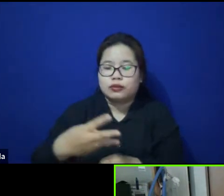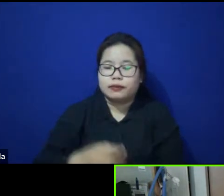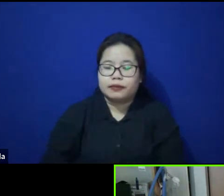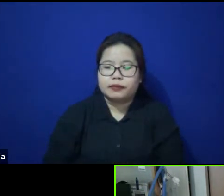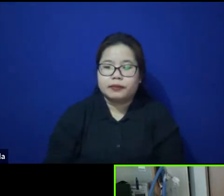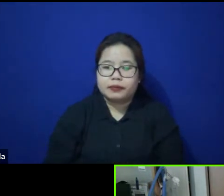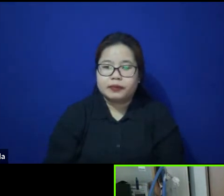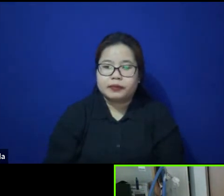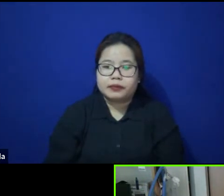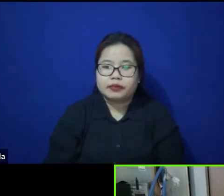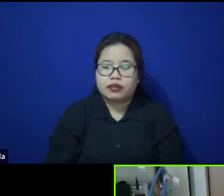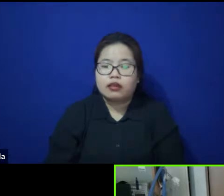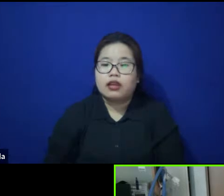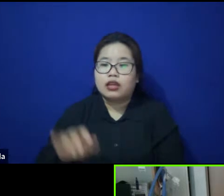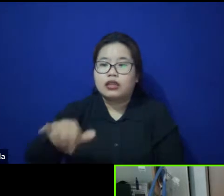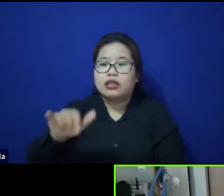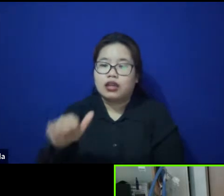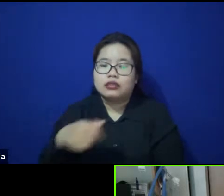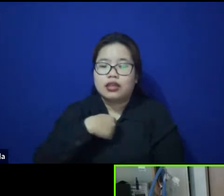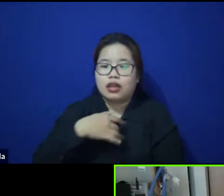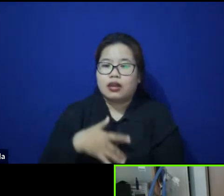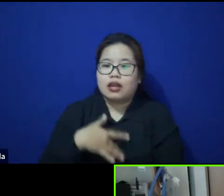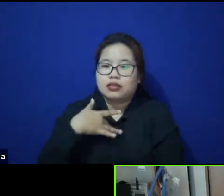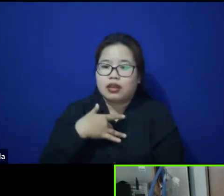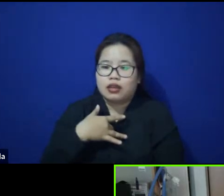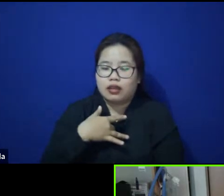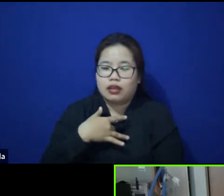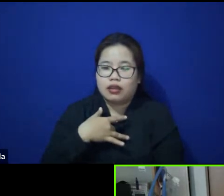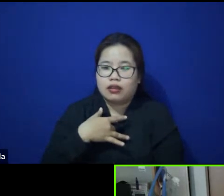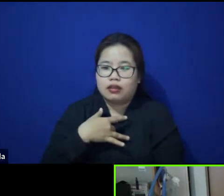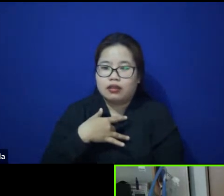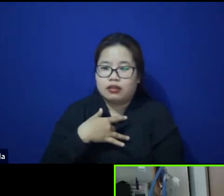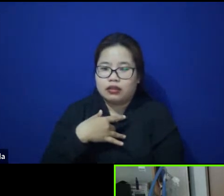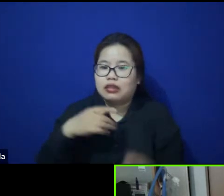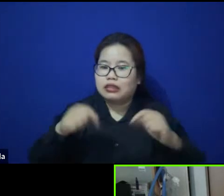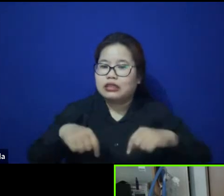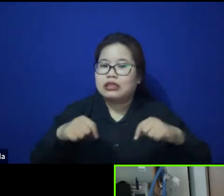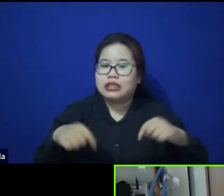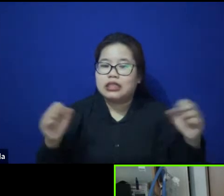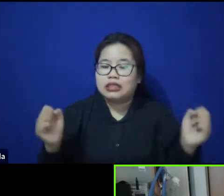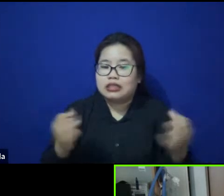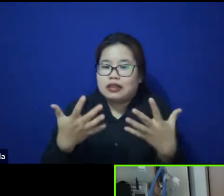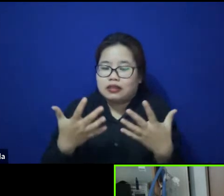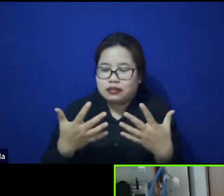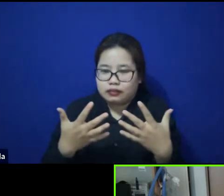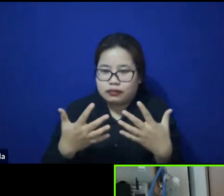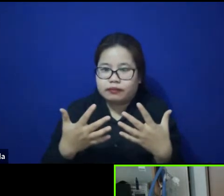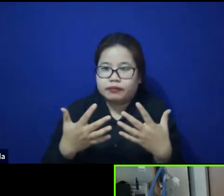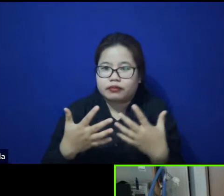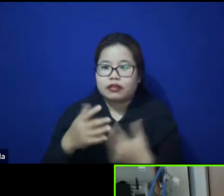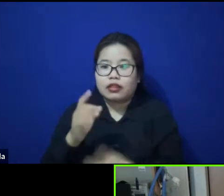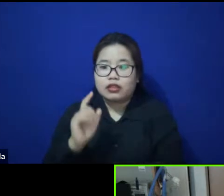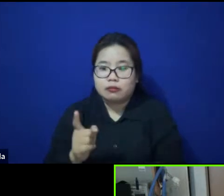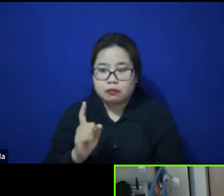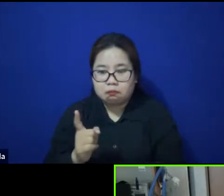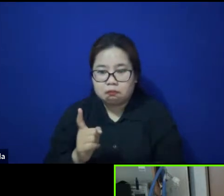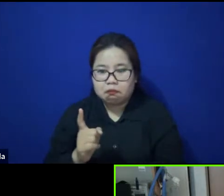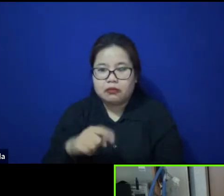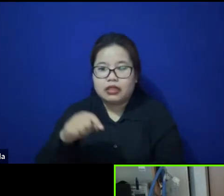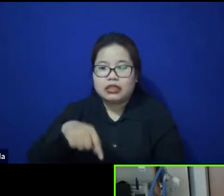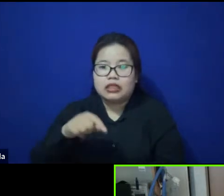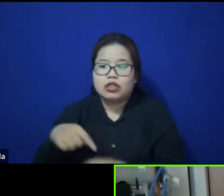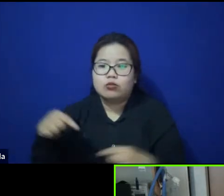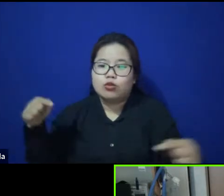out there. I think it's about inclusion. What we fail to